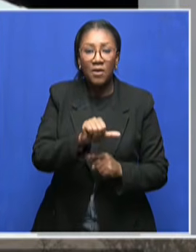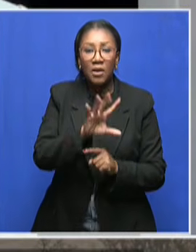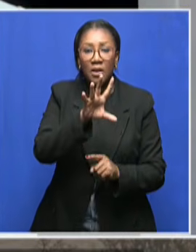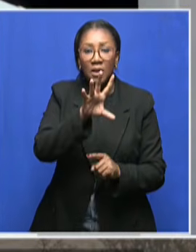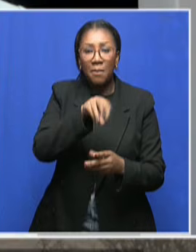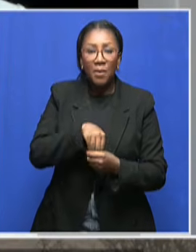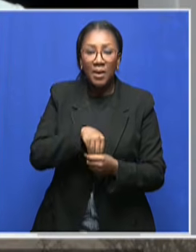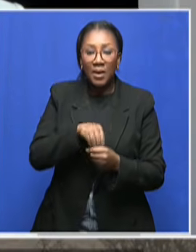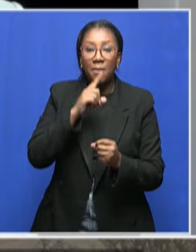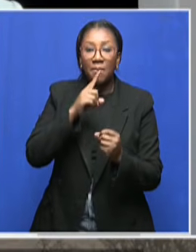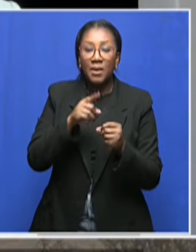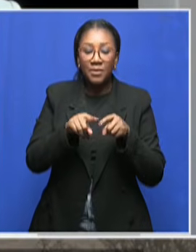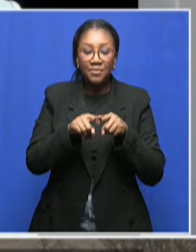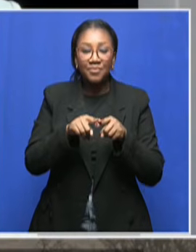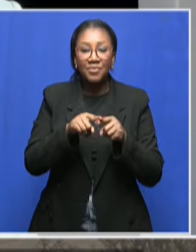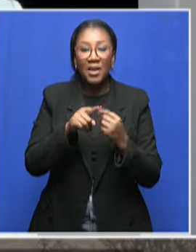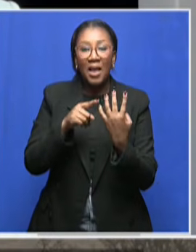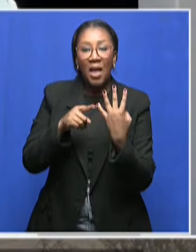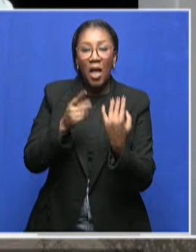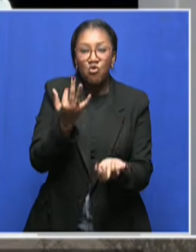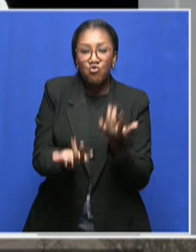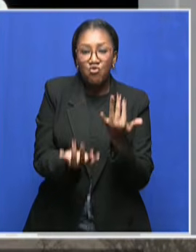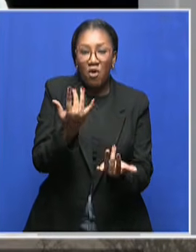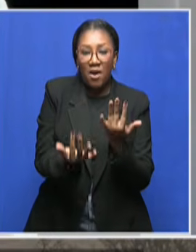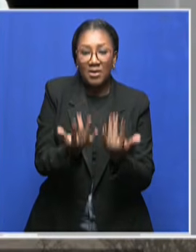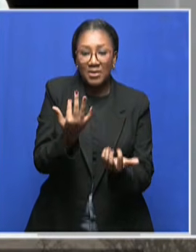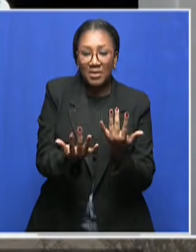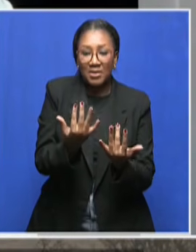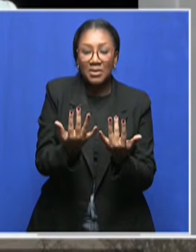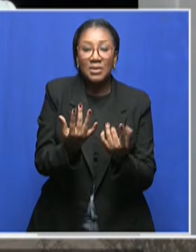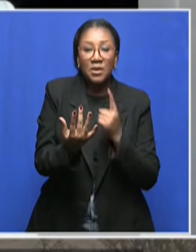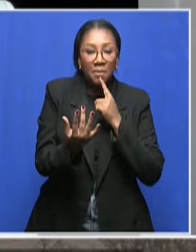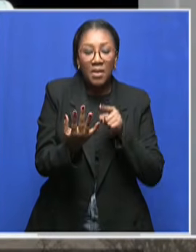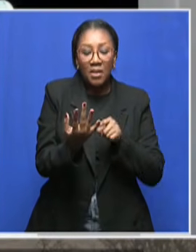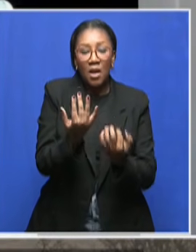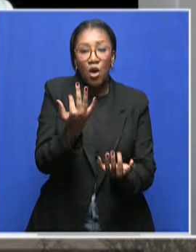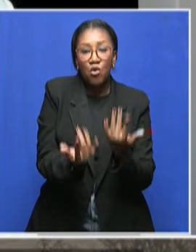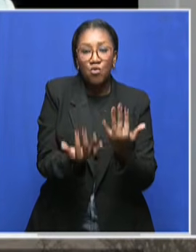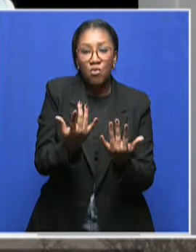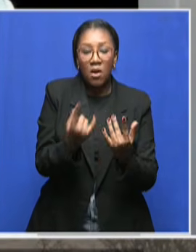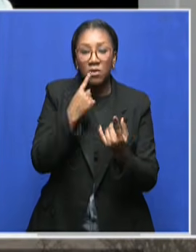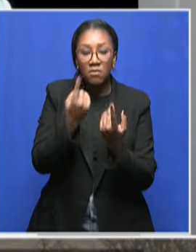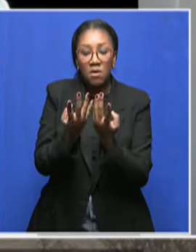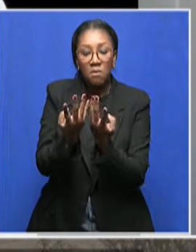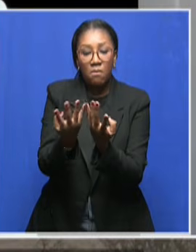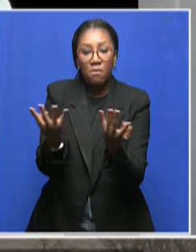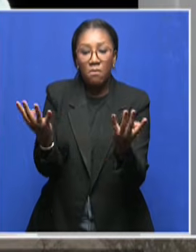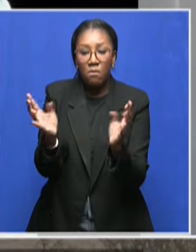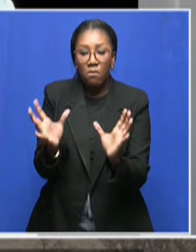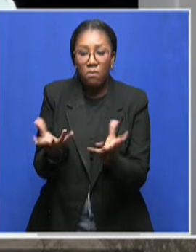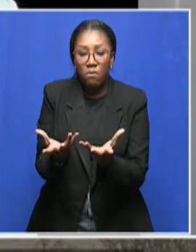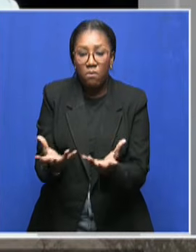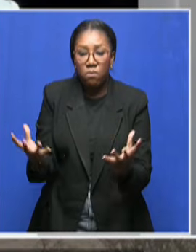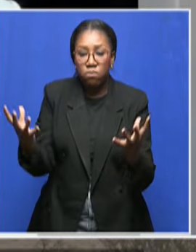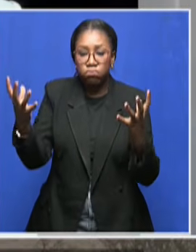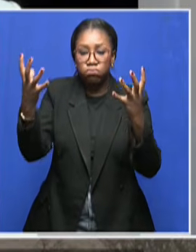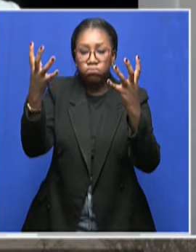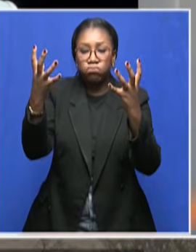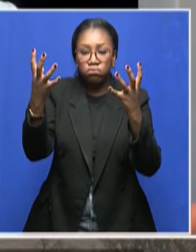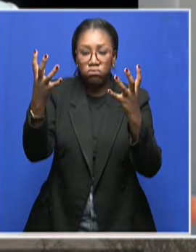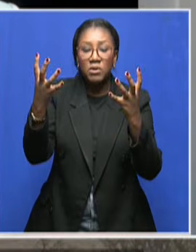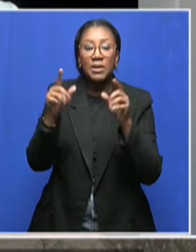their factory, and they weave grass hand-woven baskets, and wall art, and